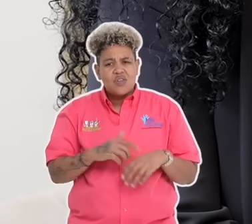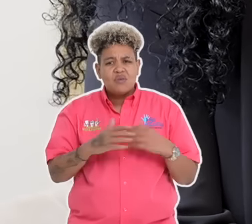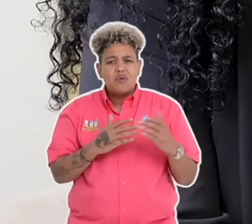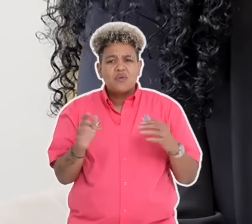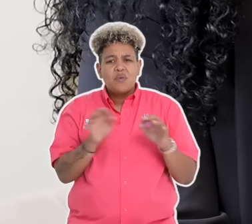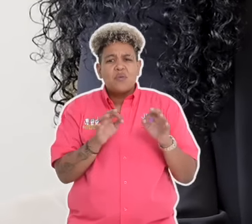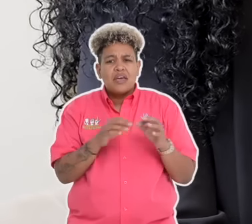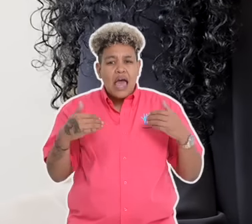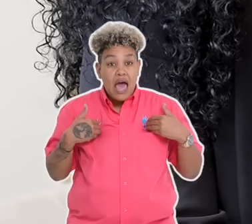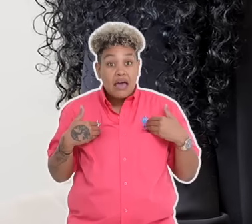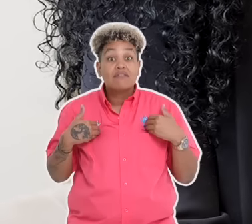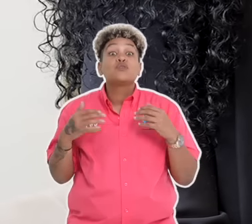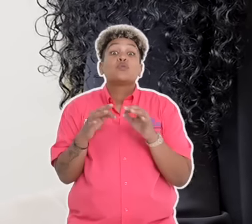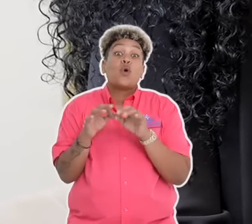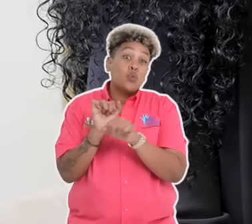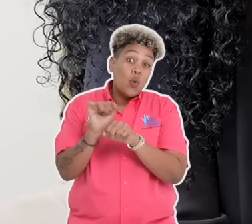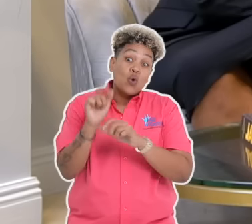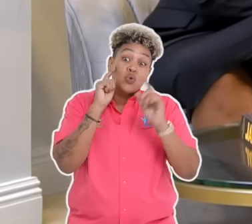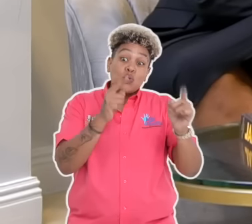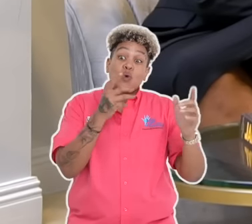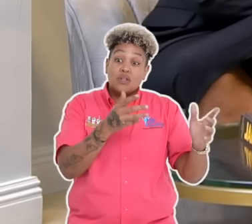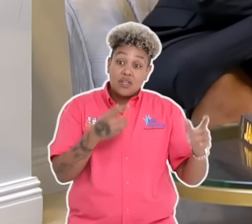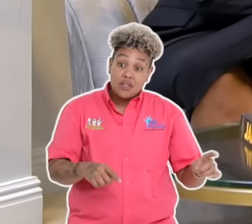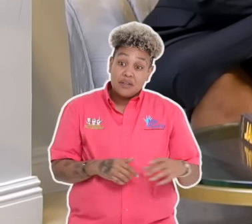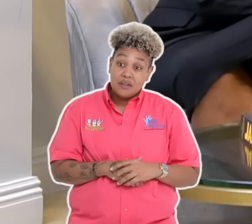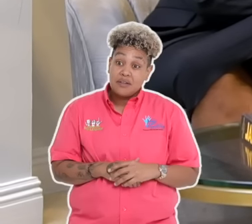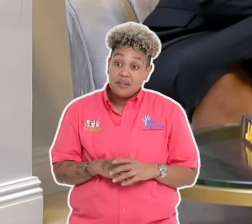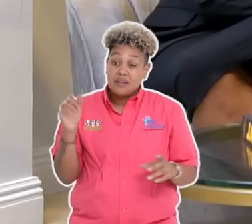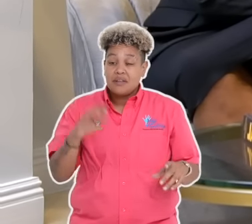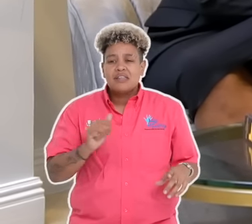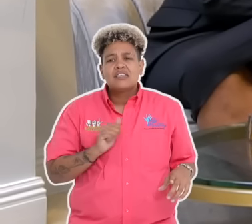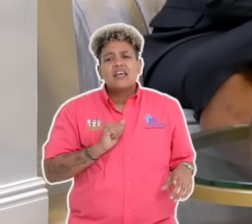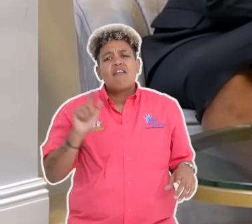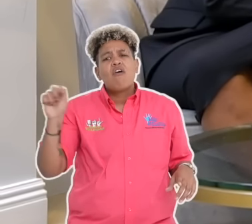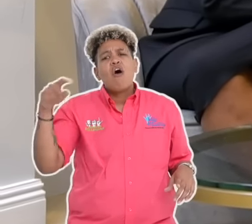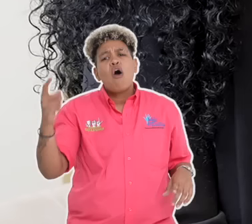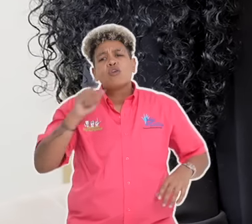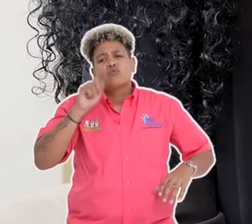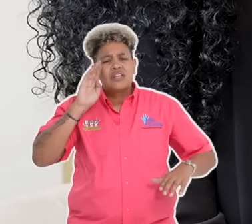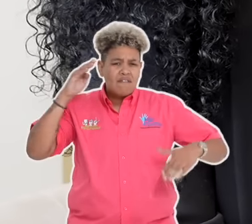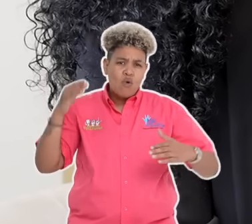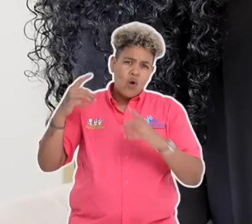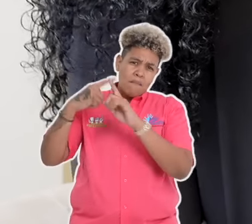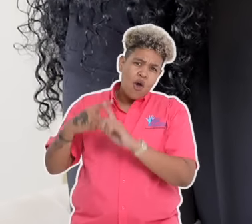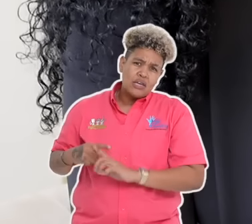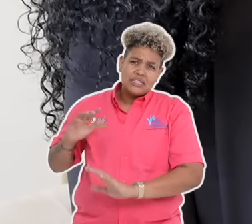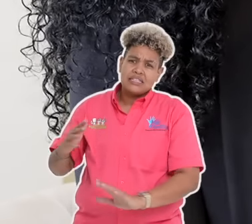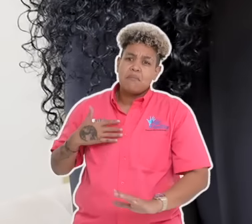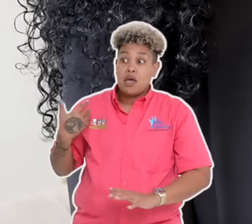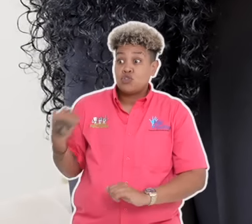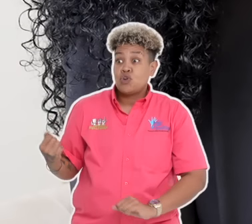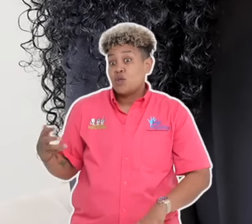all the time, whatever is worth having is worth working for. And I've always been, let's focus